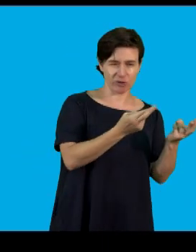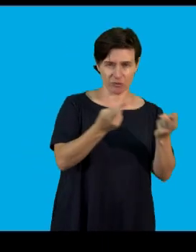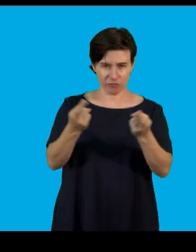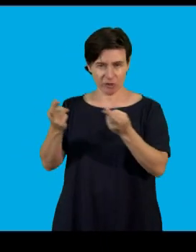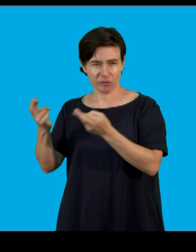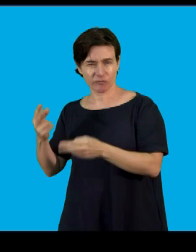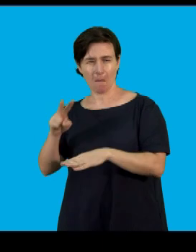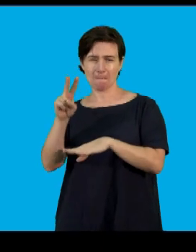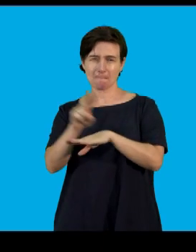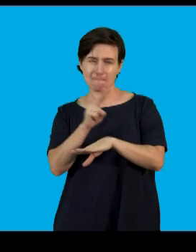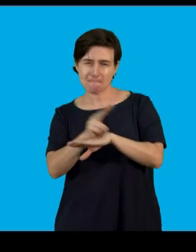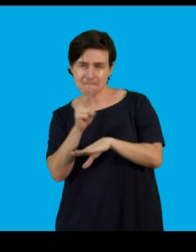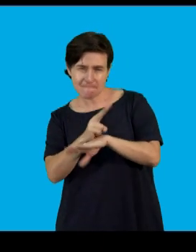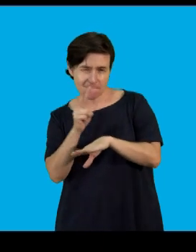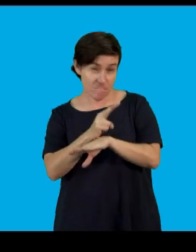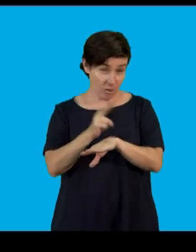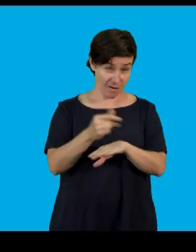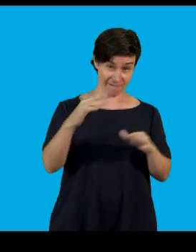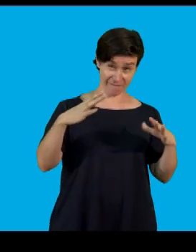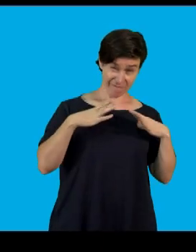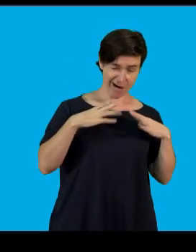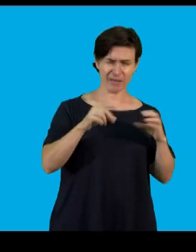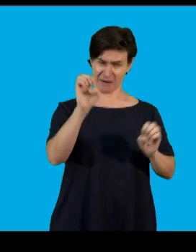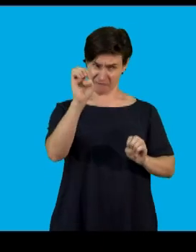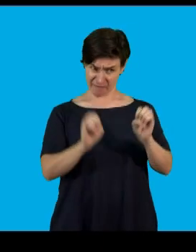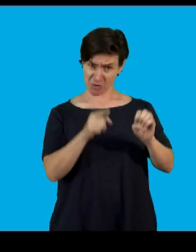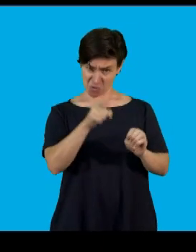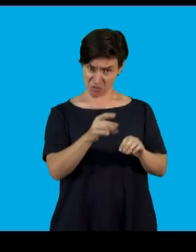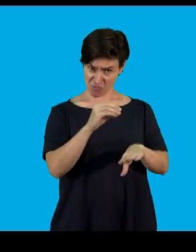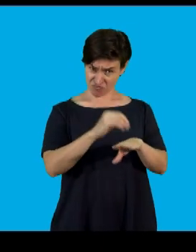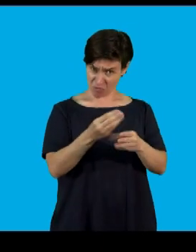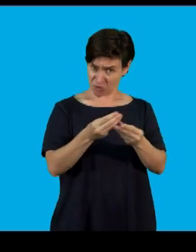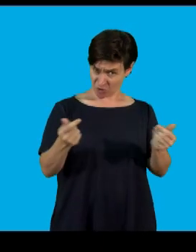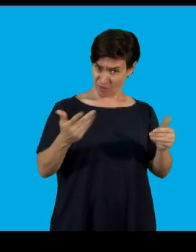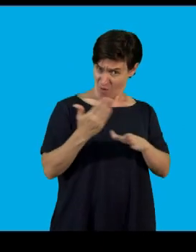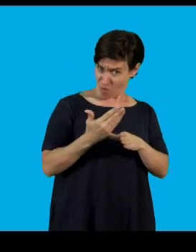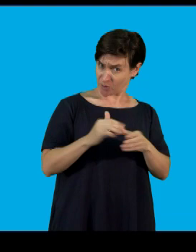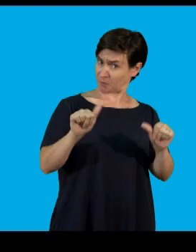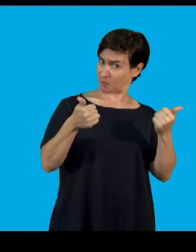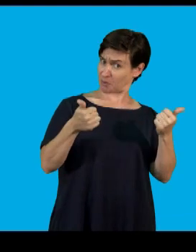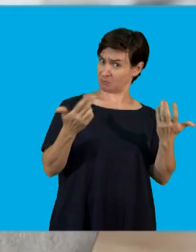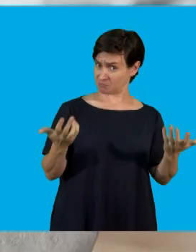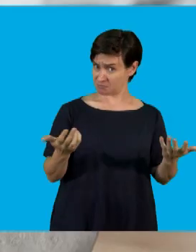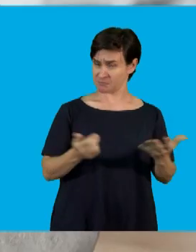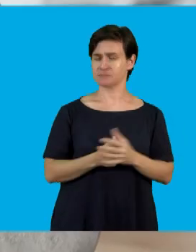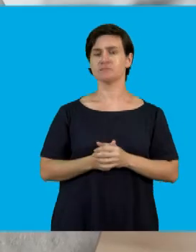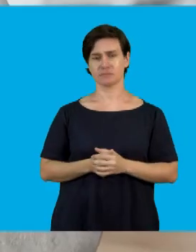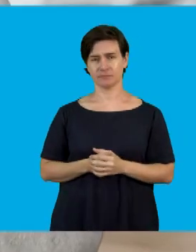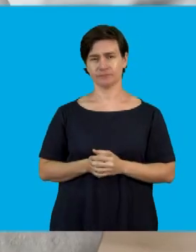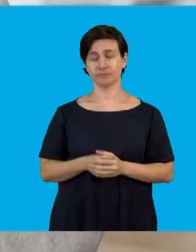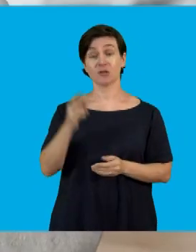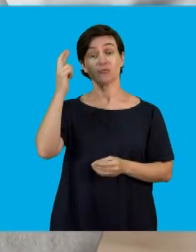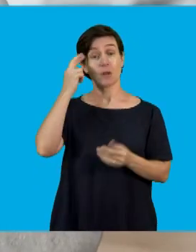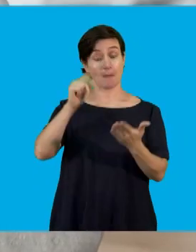solving, evaluate the problem solving. Obviously here you'll be guided by the mark allocation. The